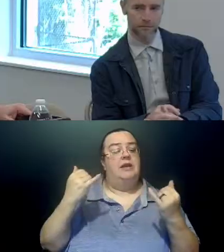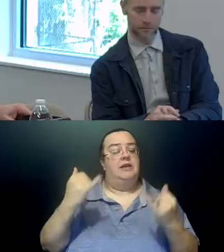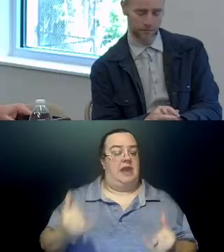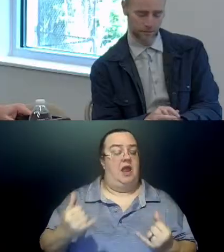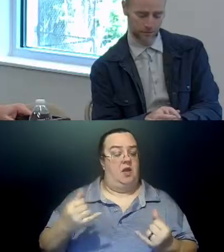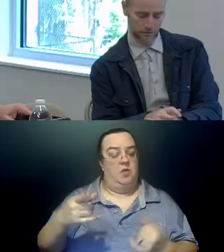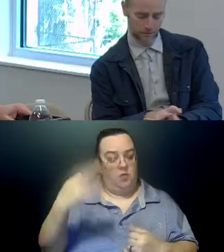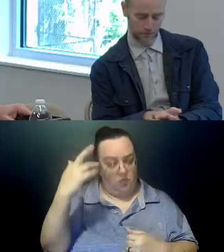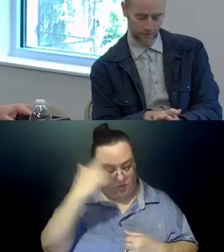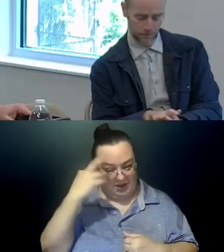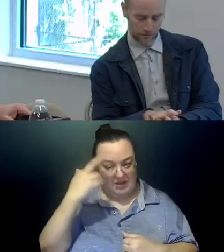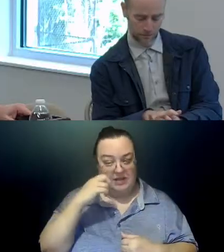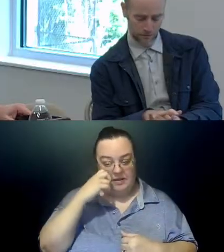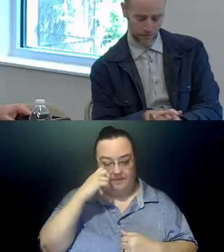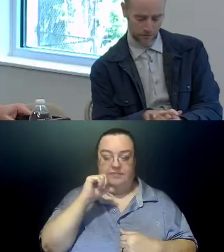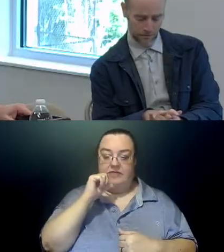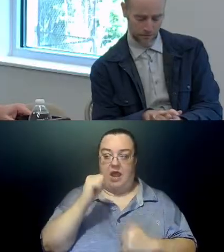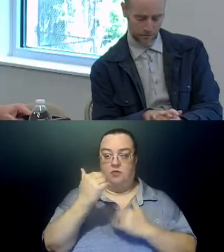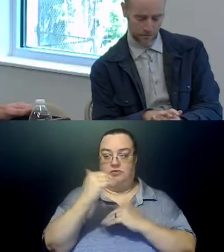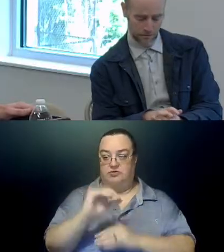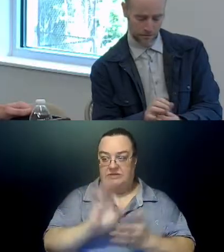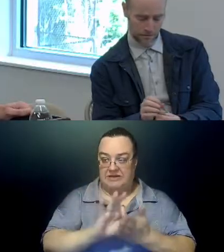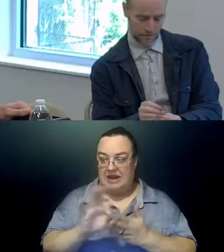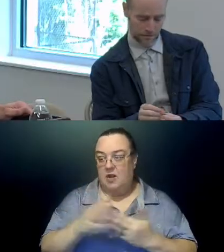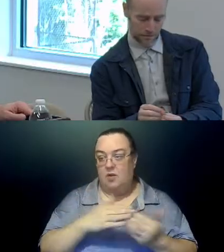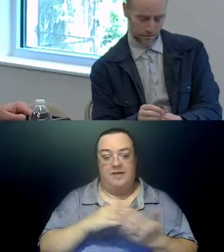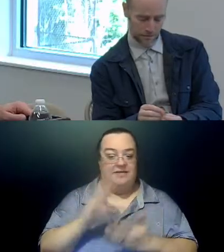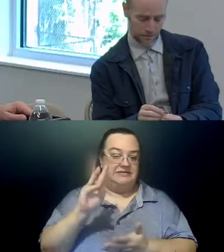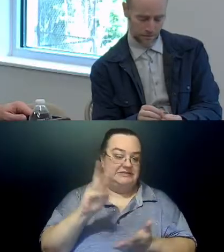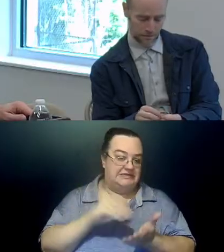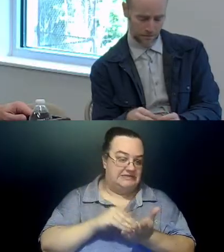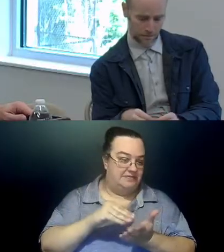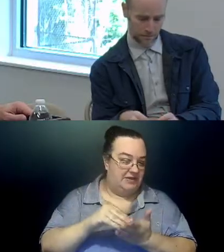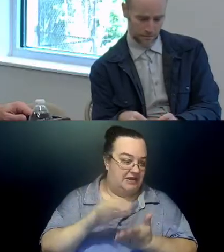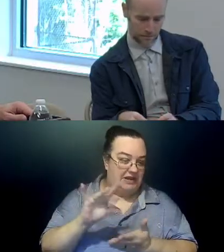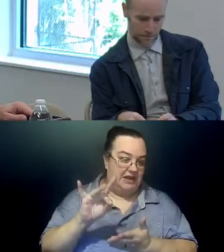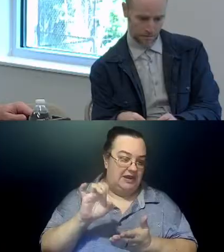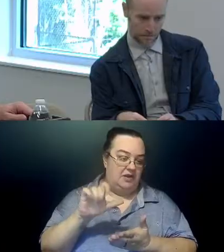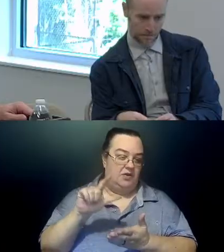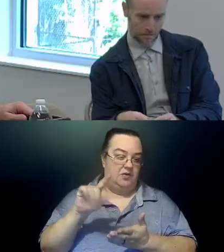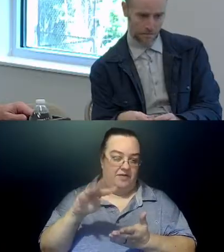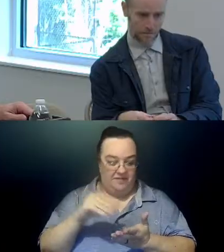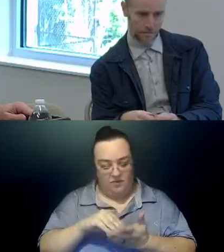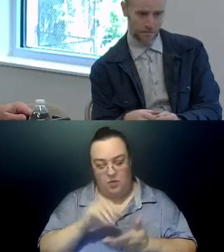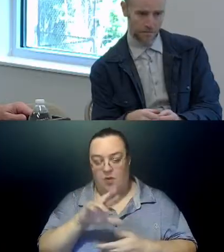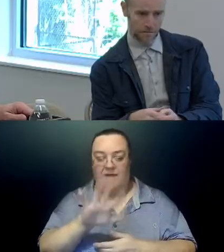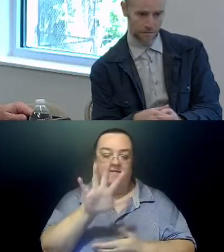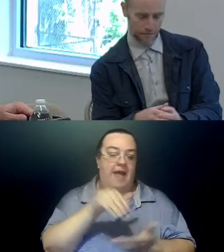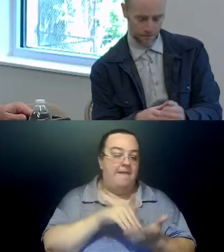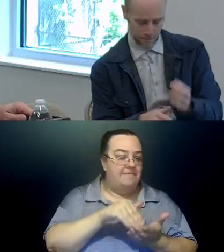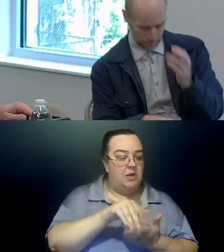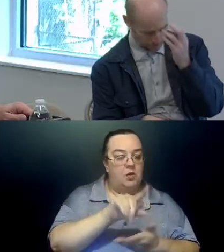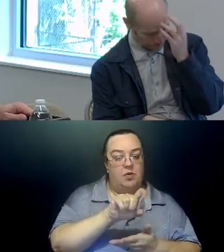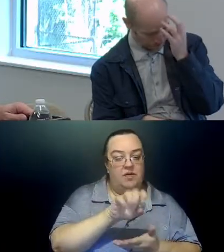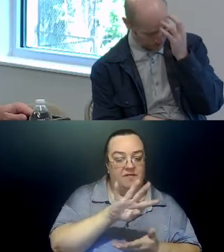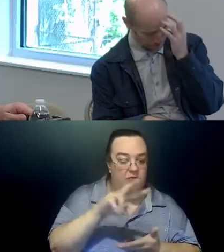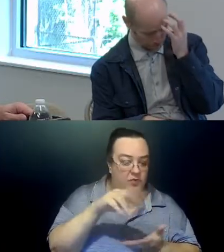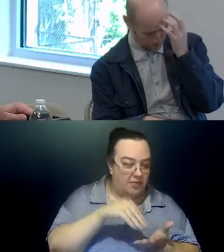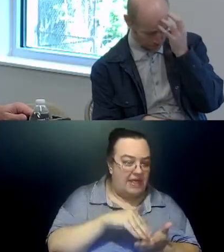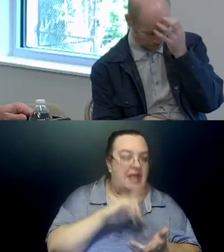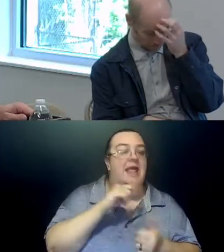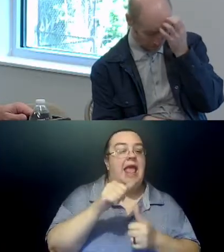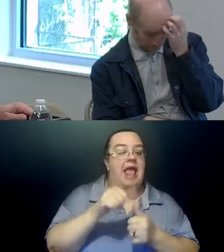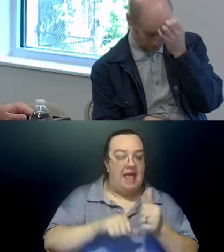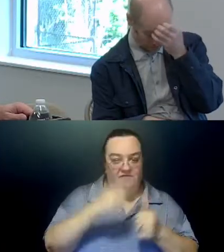a non-restricted account that whatever is $6,824,000 or $5,142,000, it's every penny is